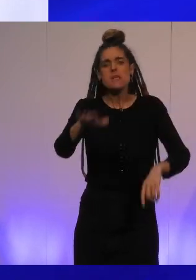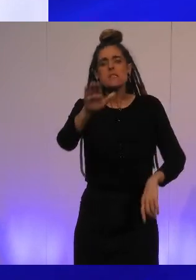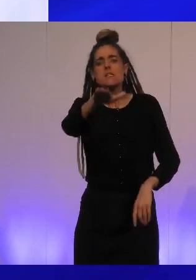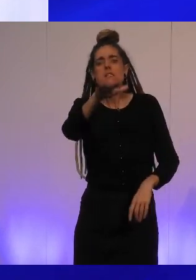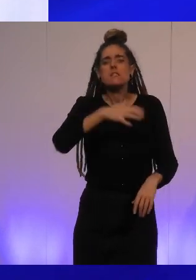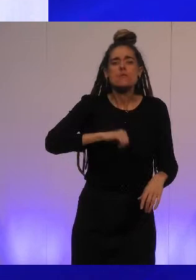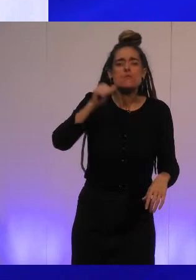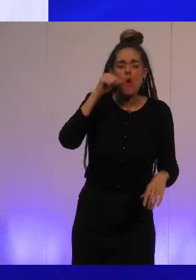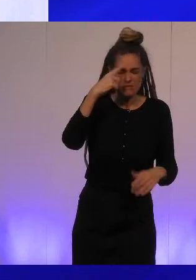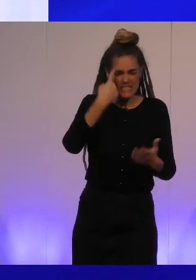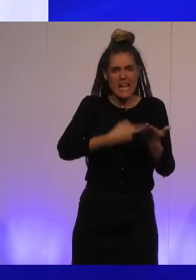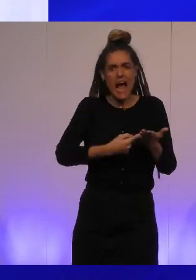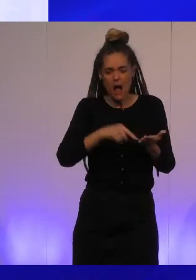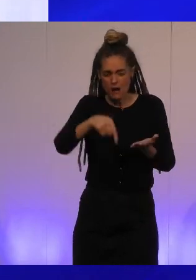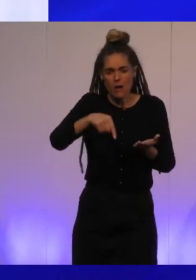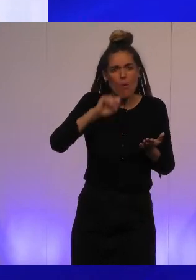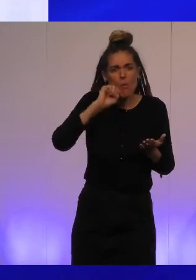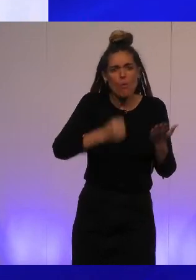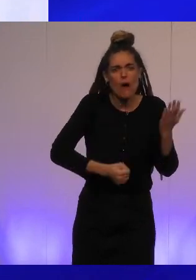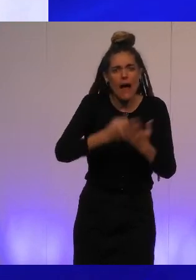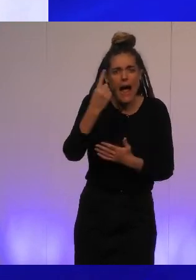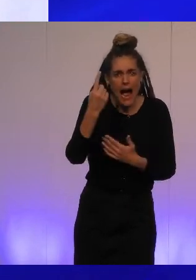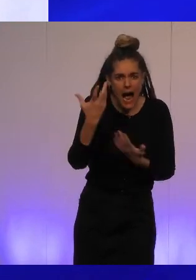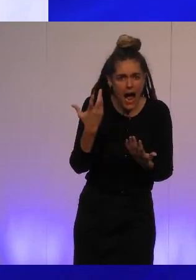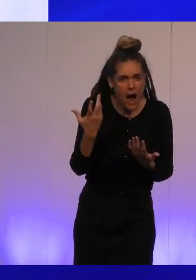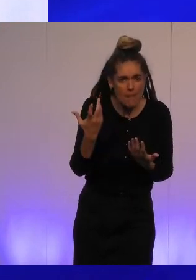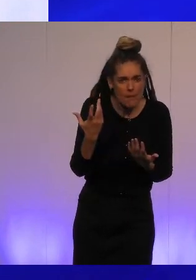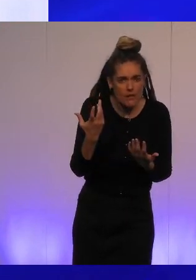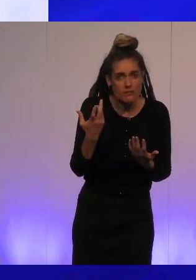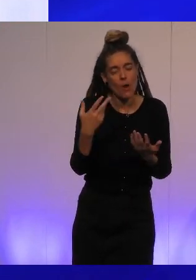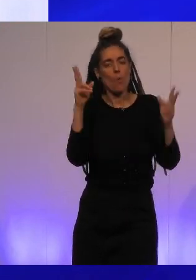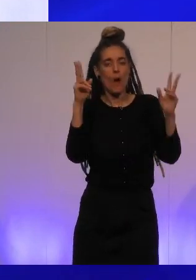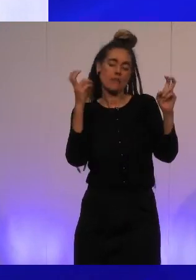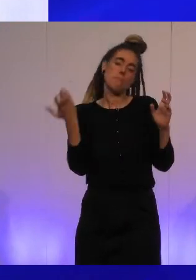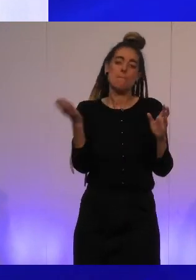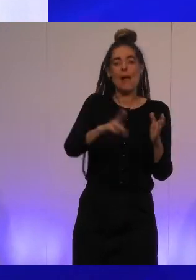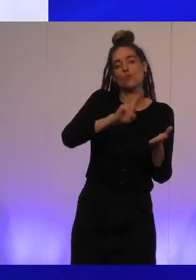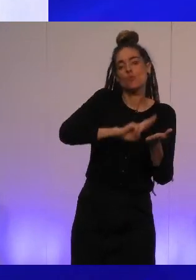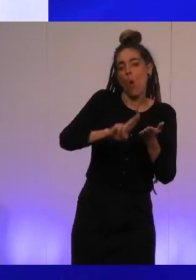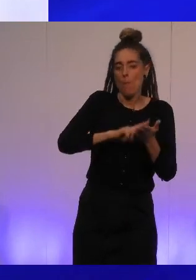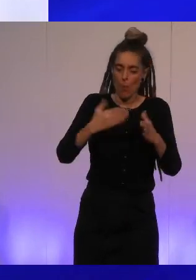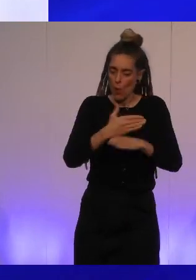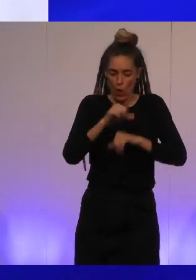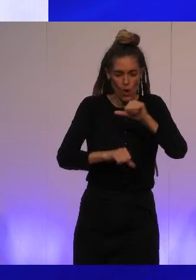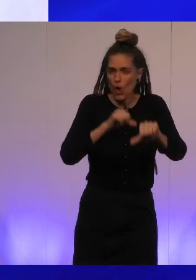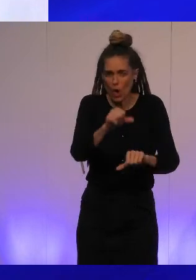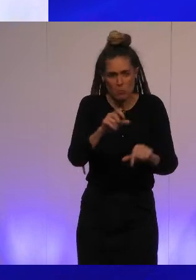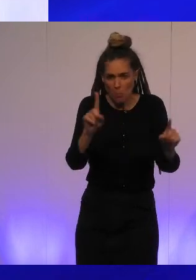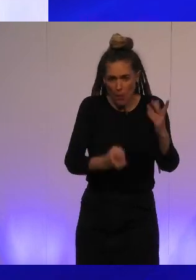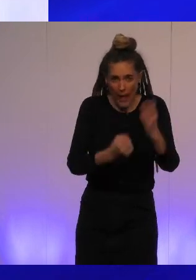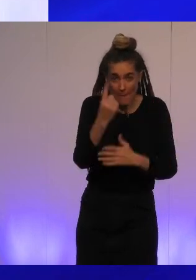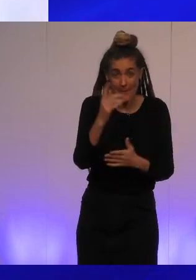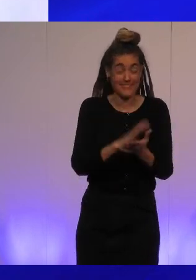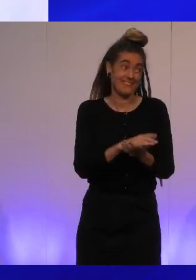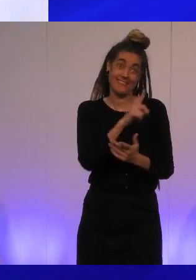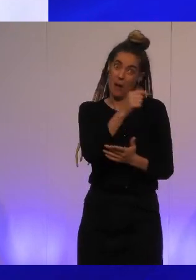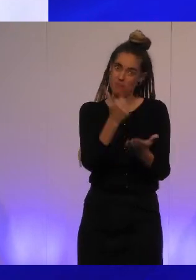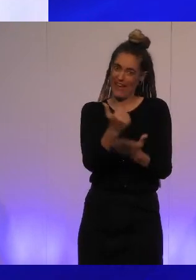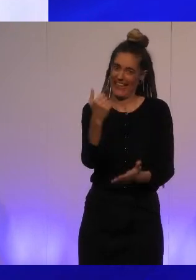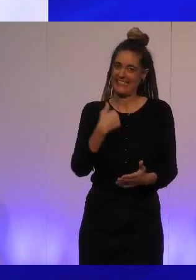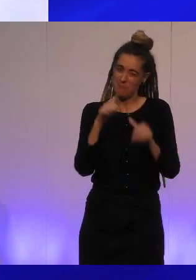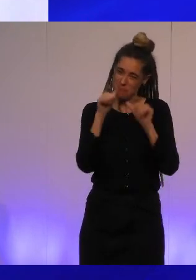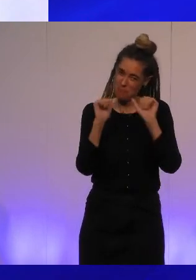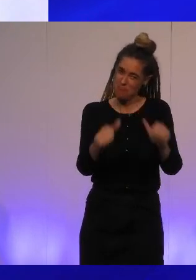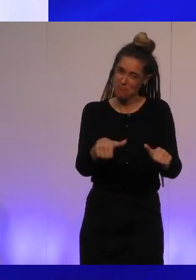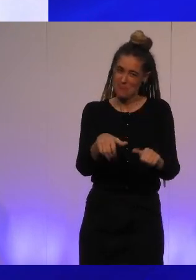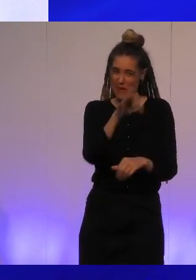to happen, if and as we get into a more normal phase of working. Brilliant. I love a car parking question, and I love